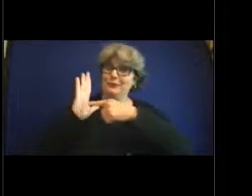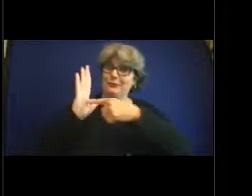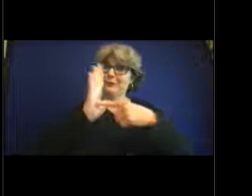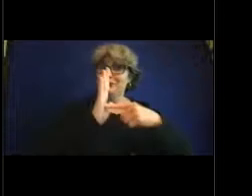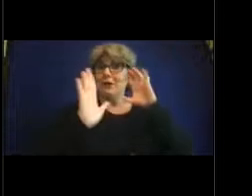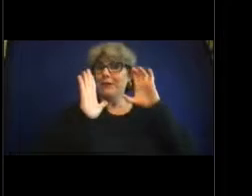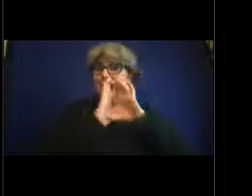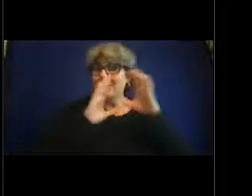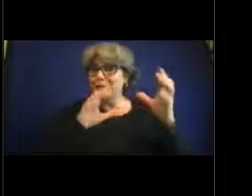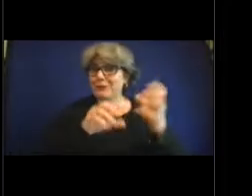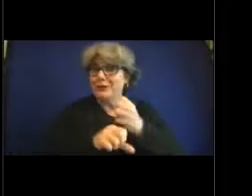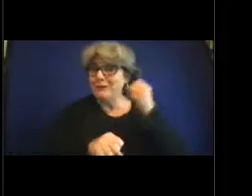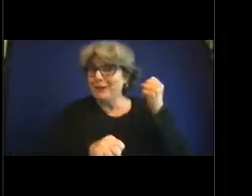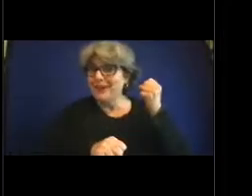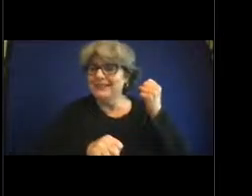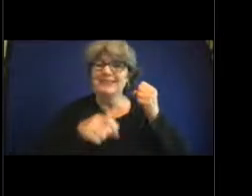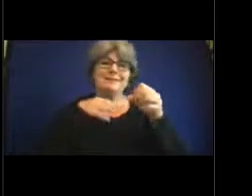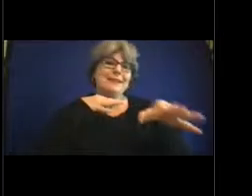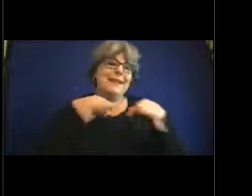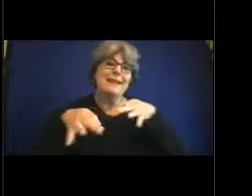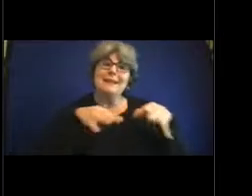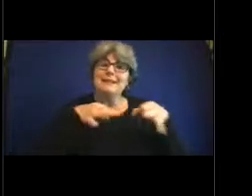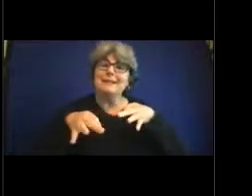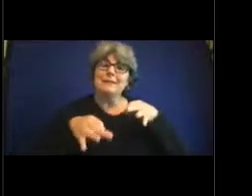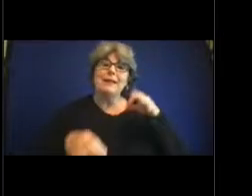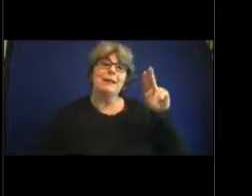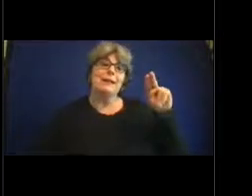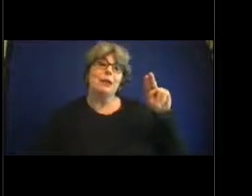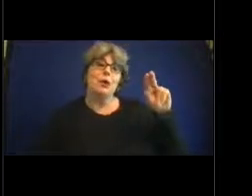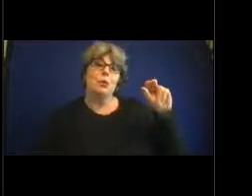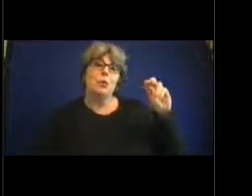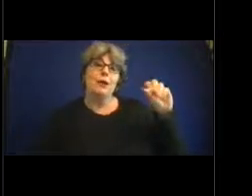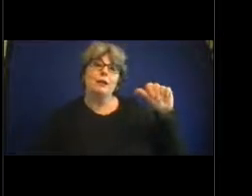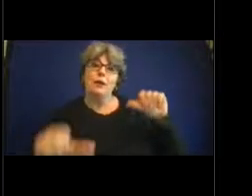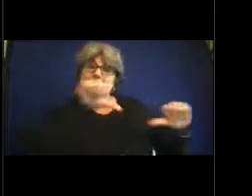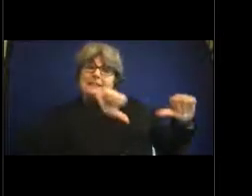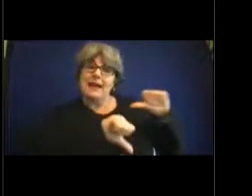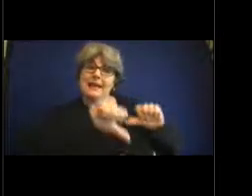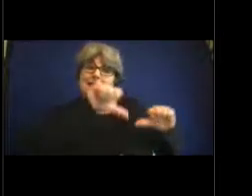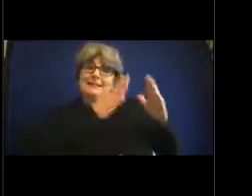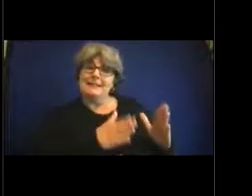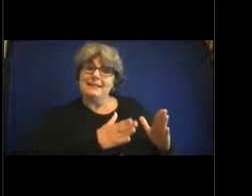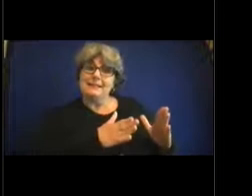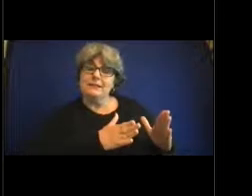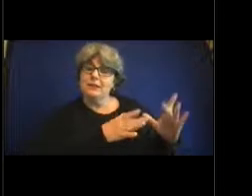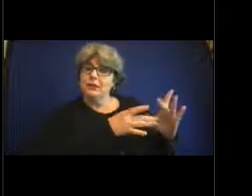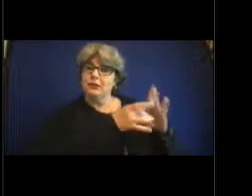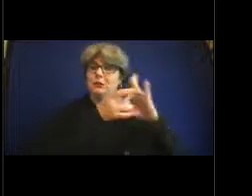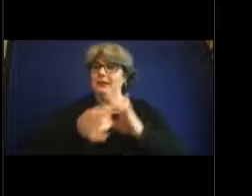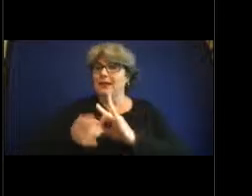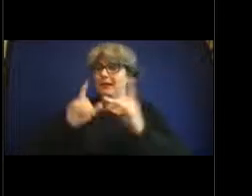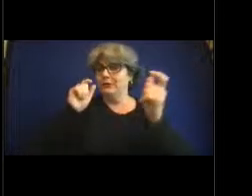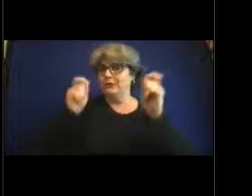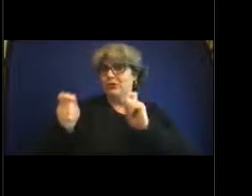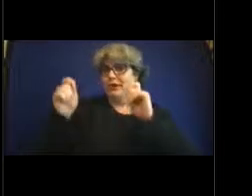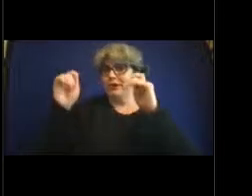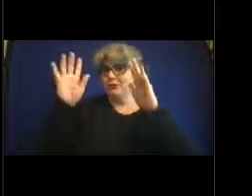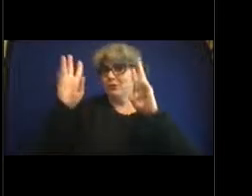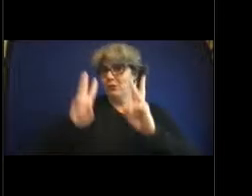photos with you and tell you what NOAA scientists are doing to relate to climate change